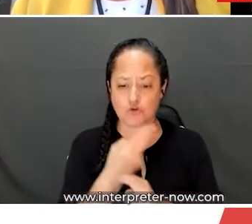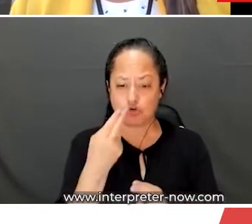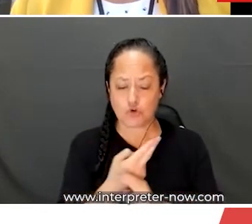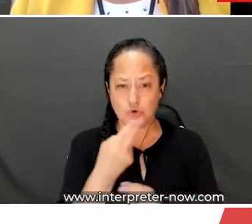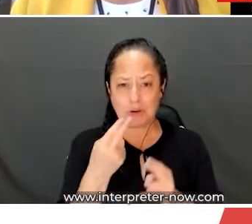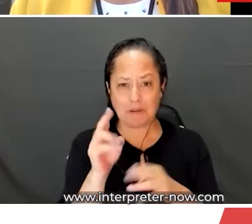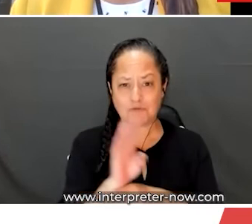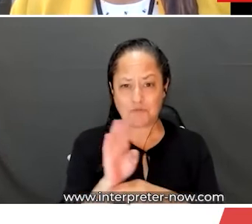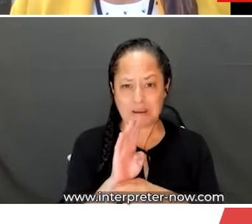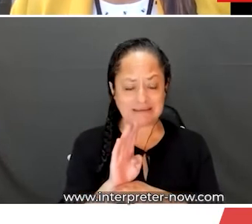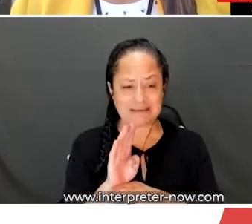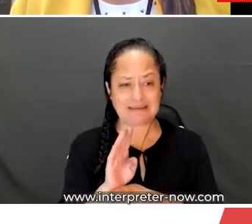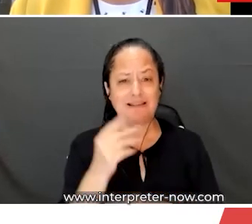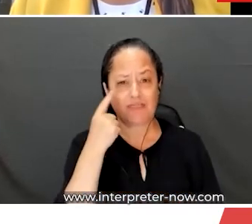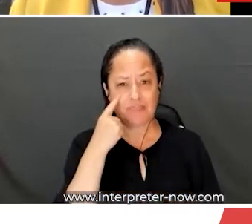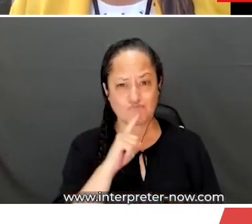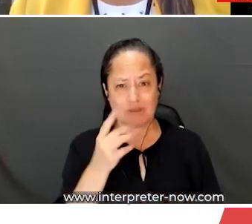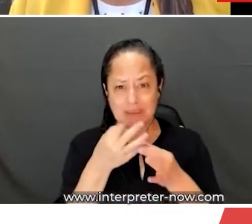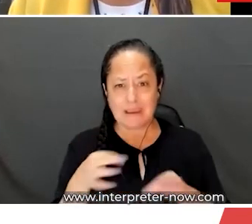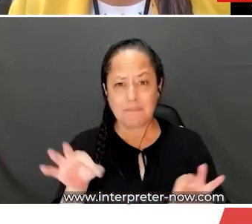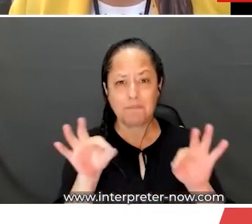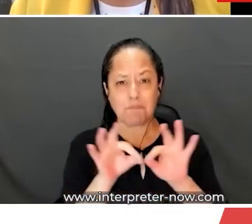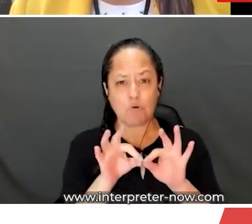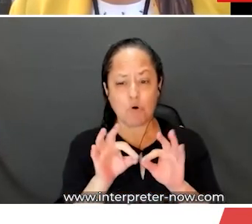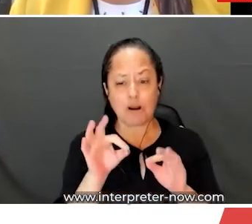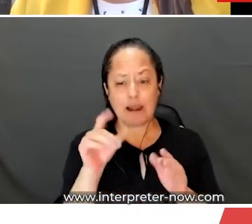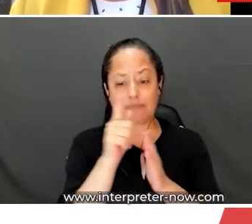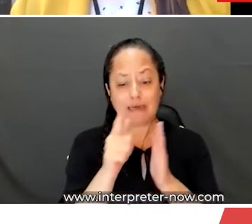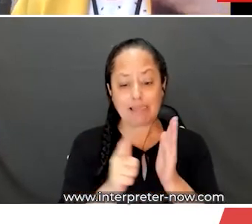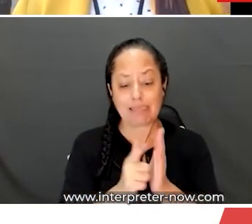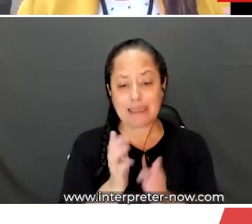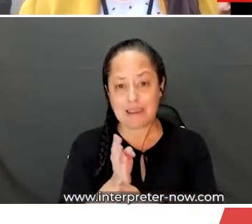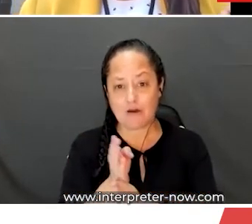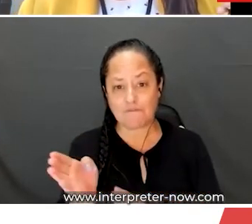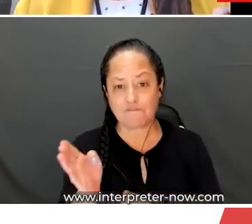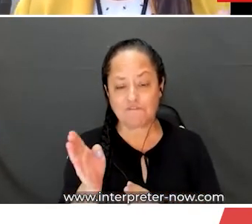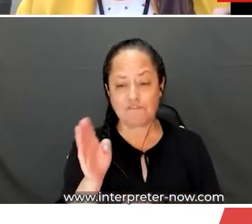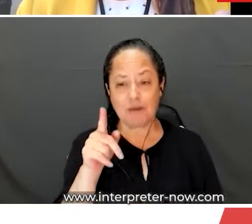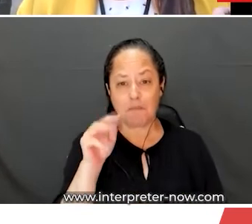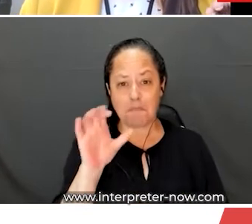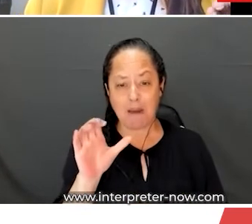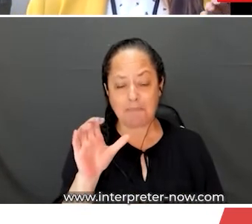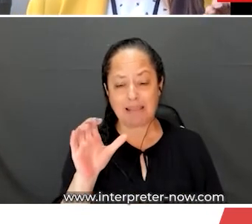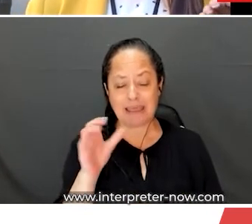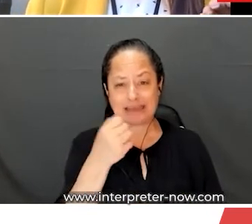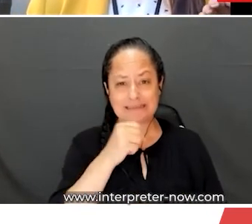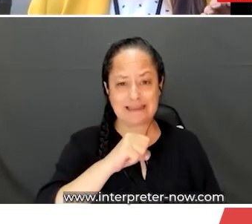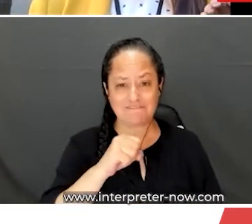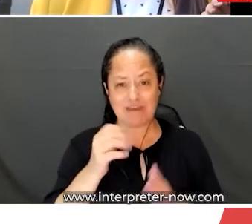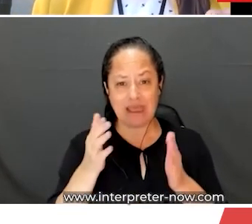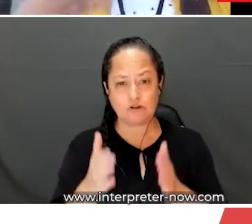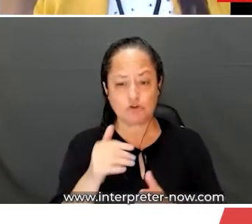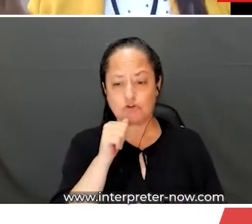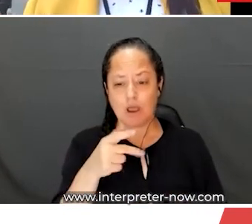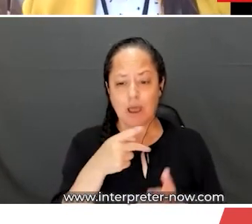anywhere. I think is super important. I also think in the legal field, the fact that public defenders don't get paid more for speaking